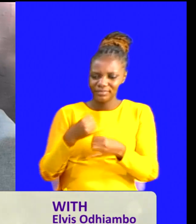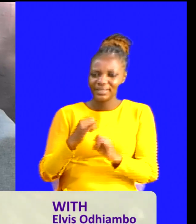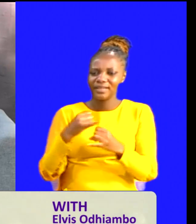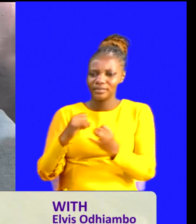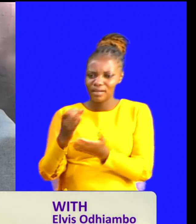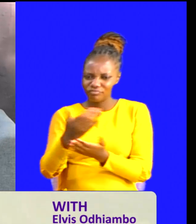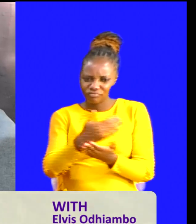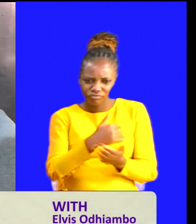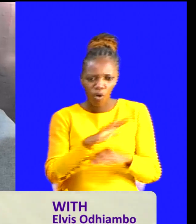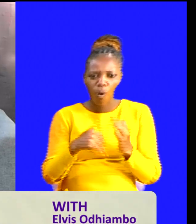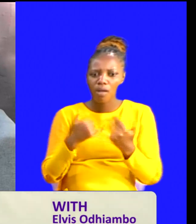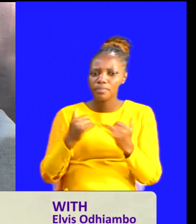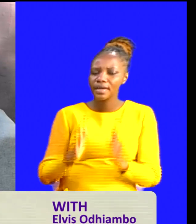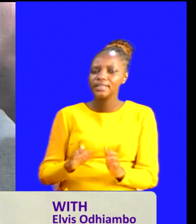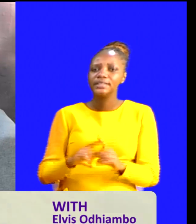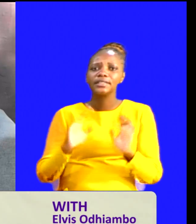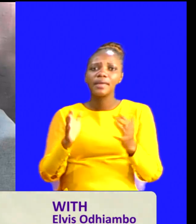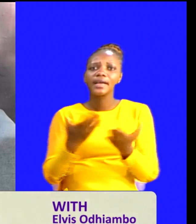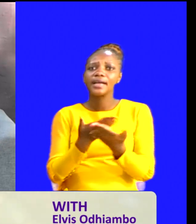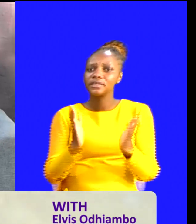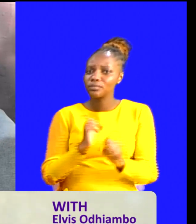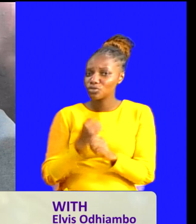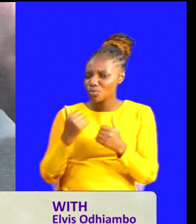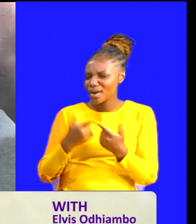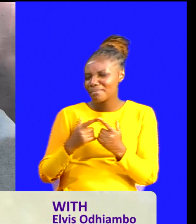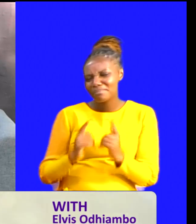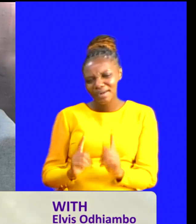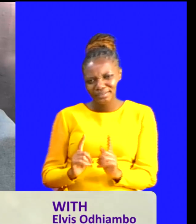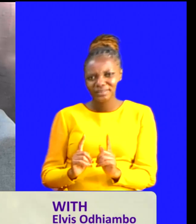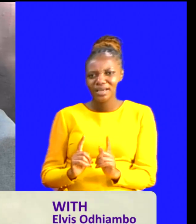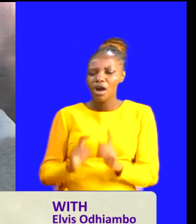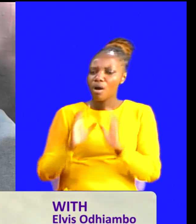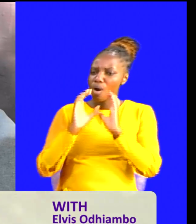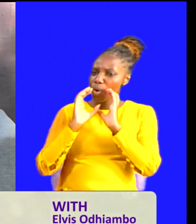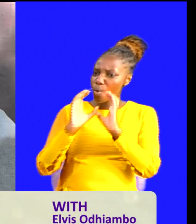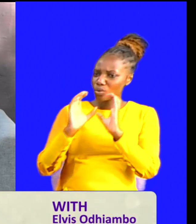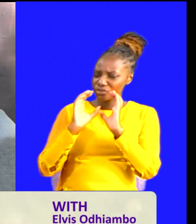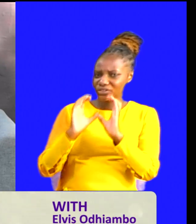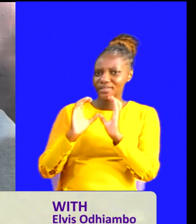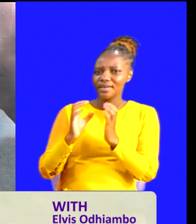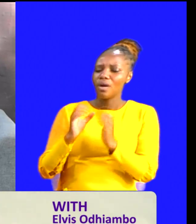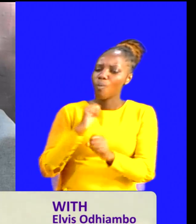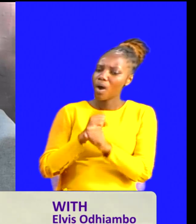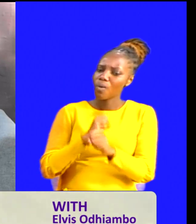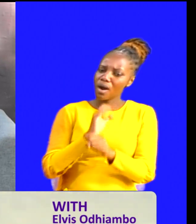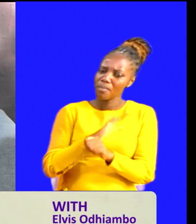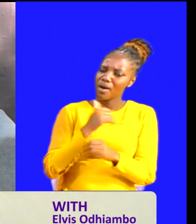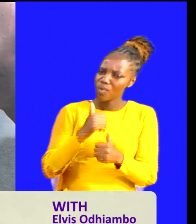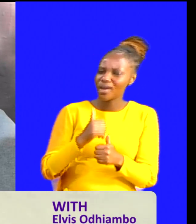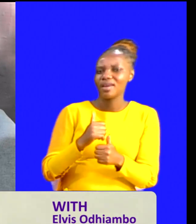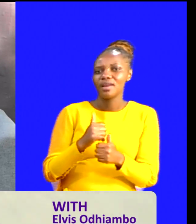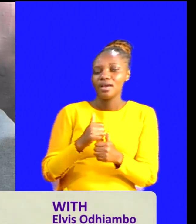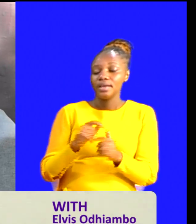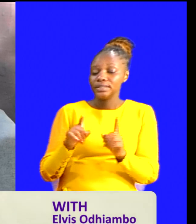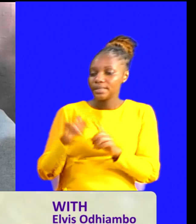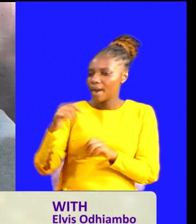squad pamoja, to try and encourage the players to perform. But then again, the coach needs to work his options really well. The other day